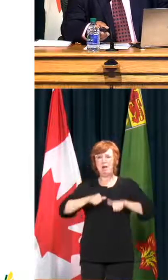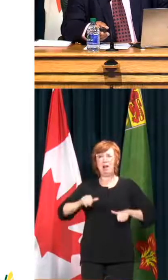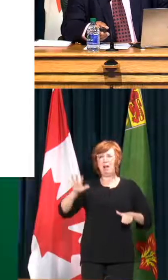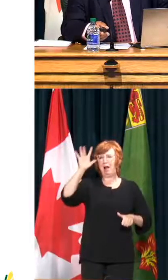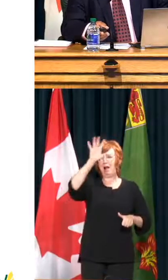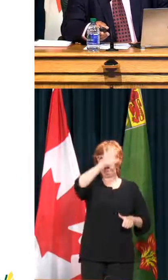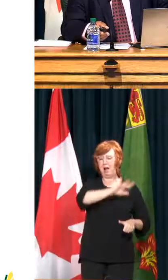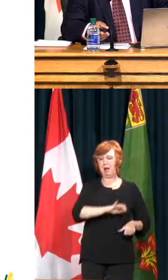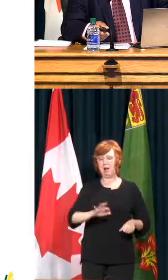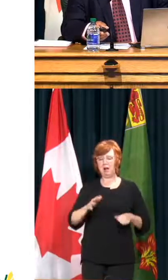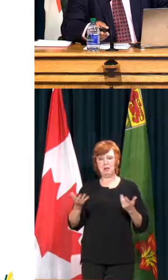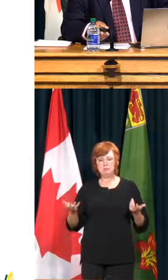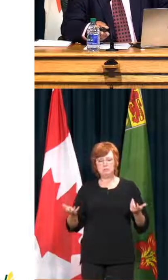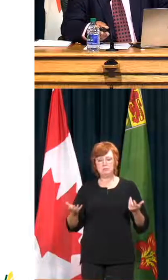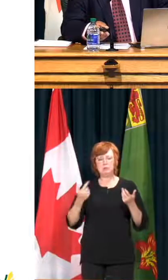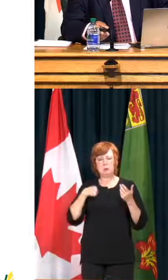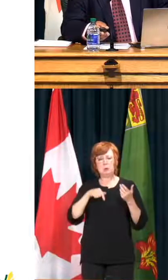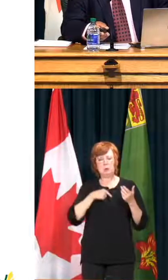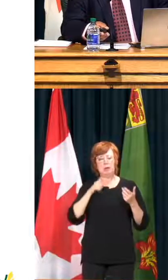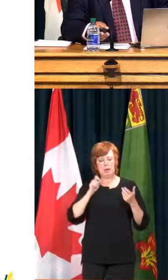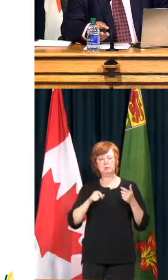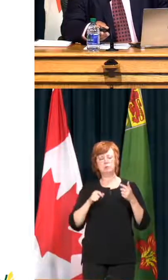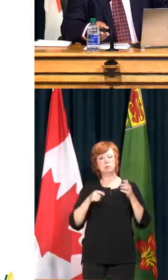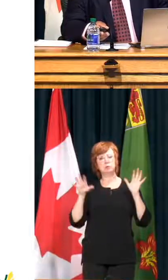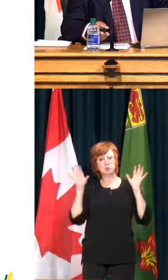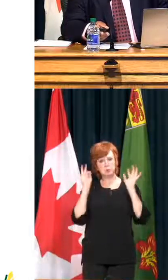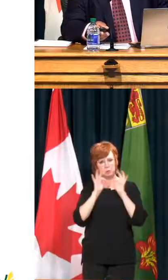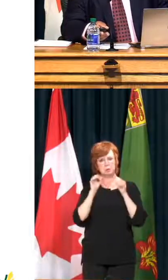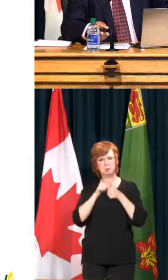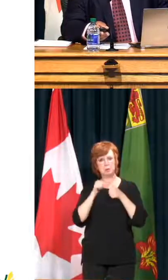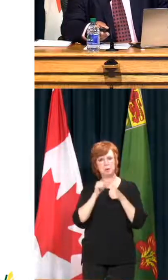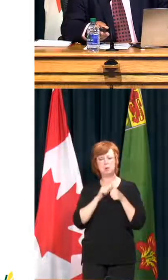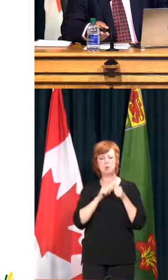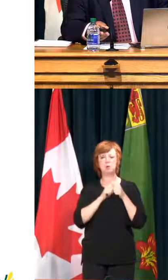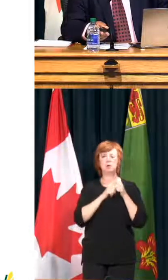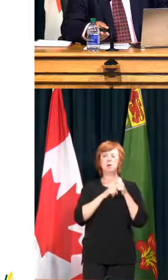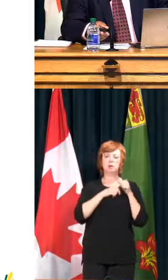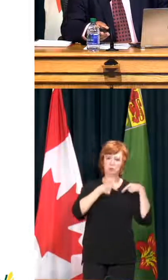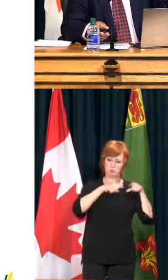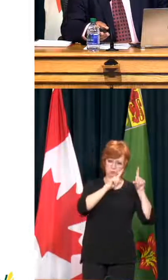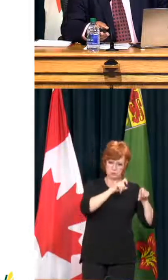cooperate with public health in case contact investigation, follow further direction